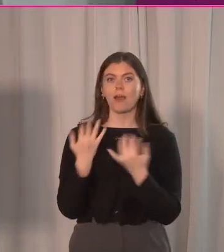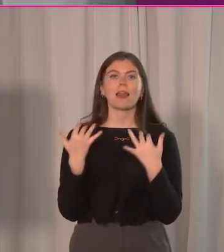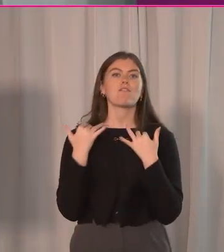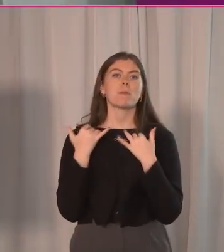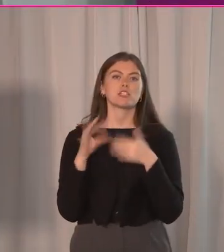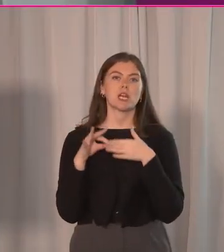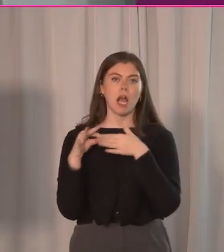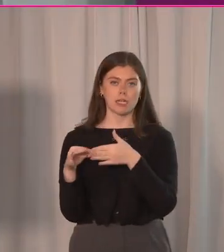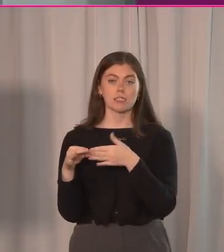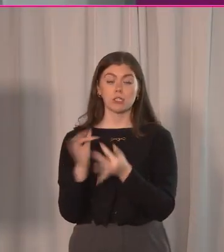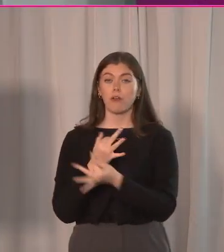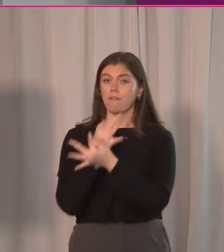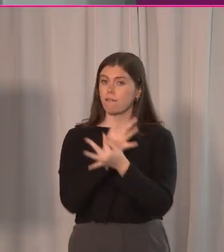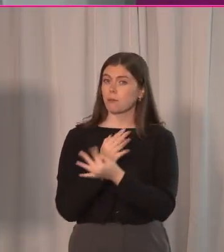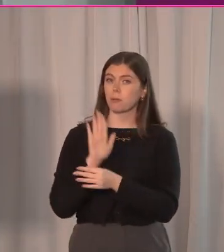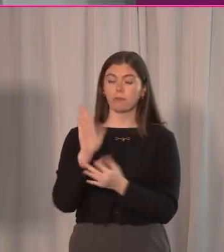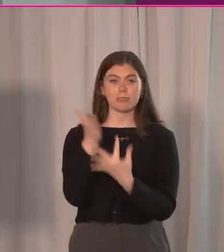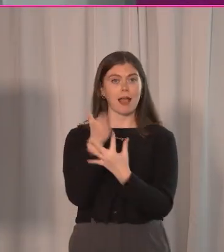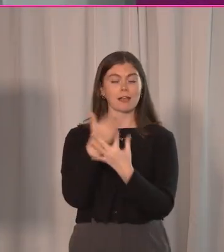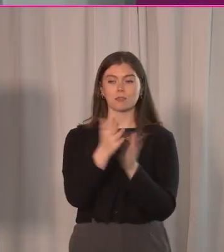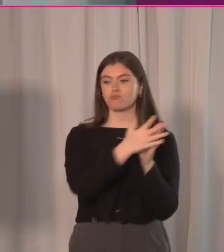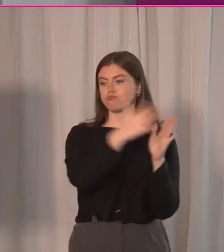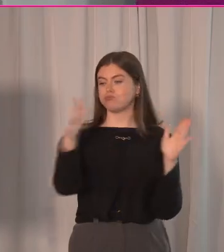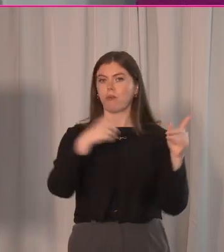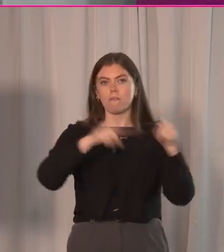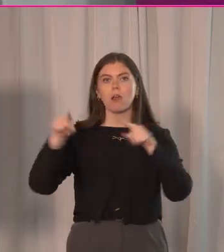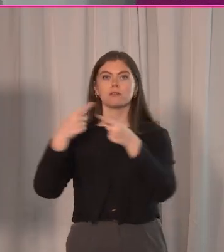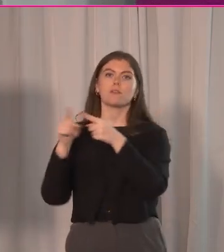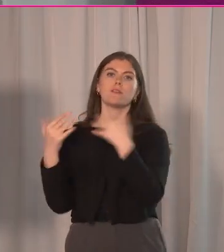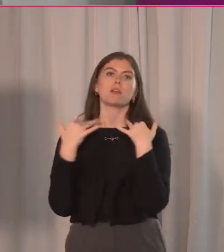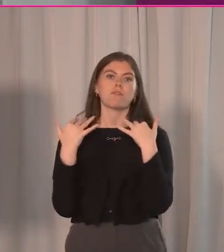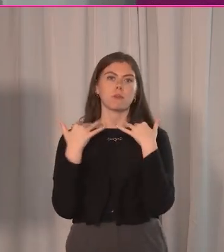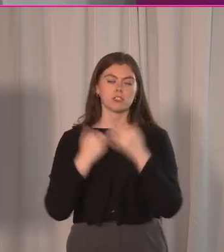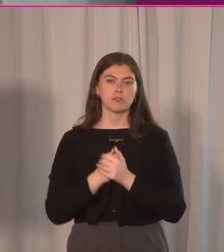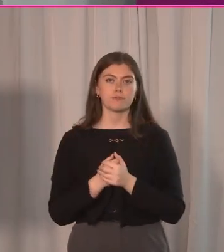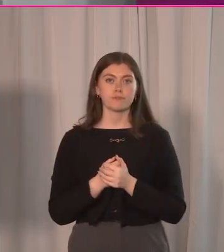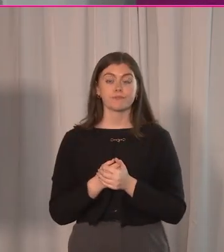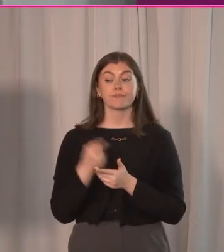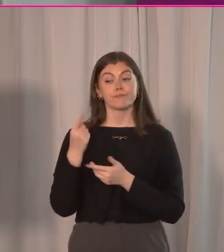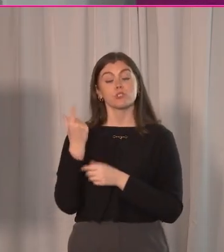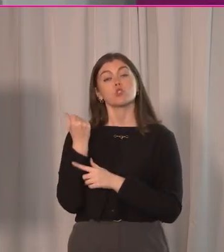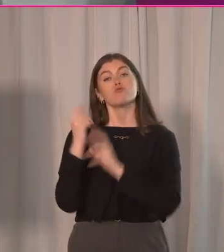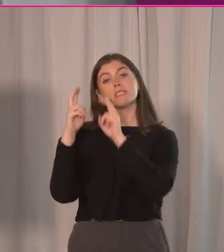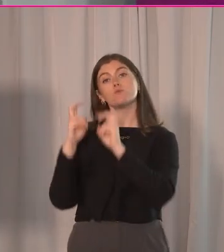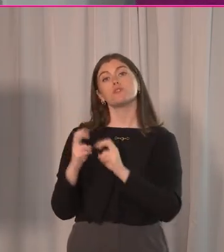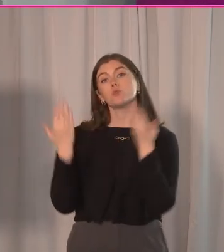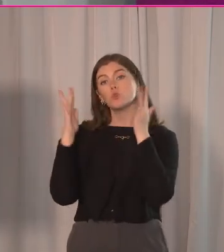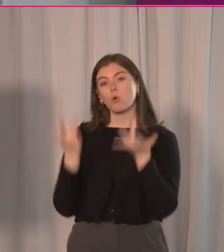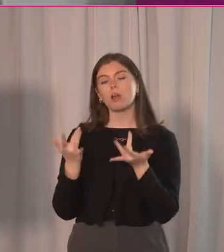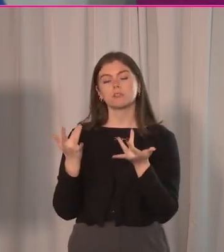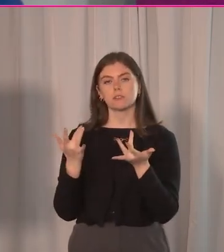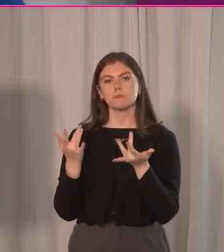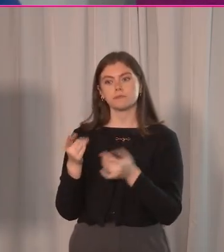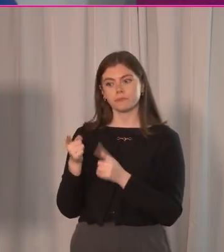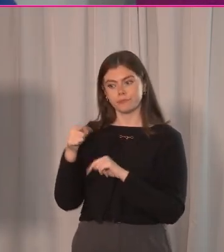guidance. So families really need access to a wide range of information. In some studies that we did more recently, we were finding, just